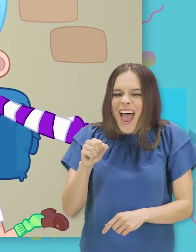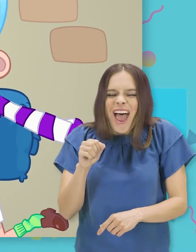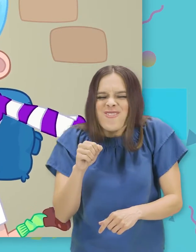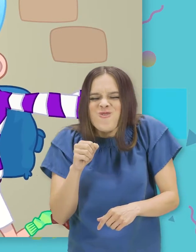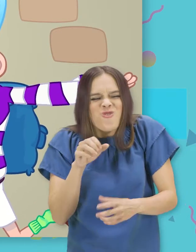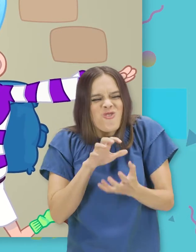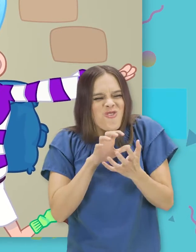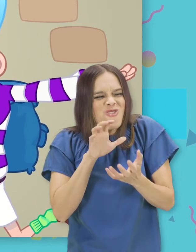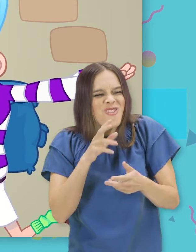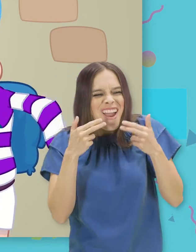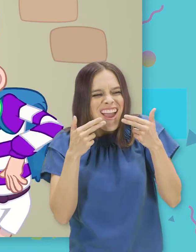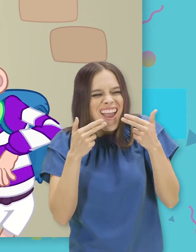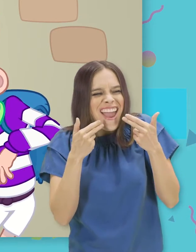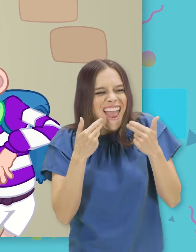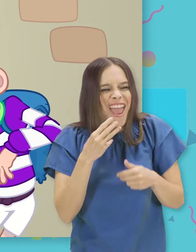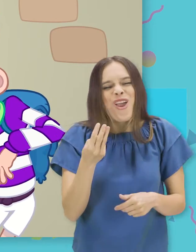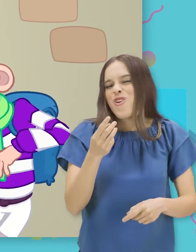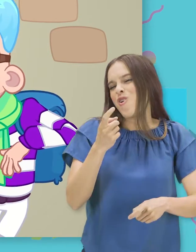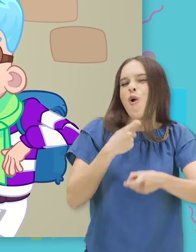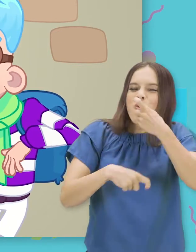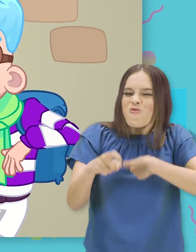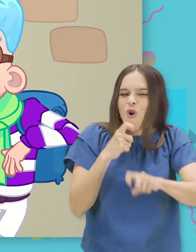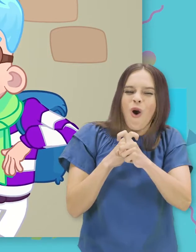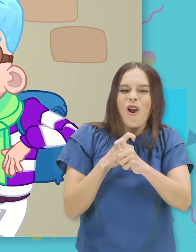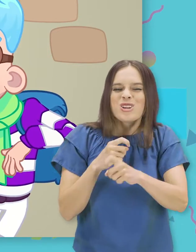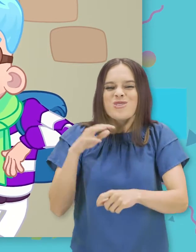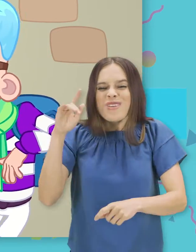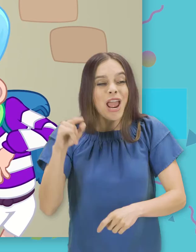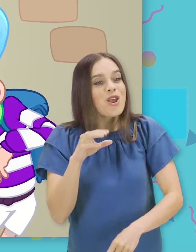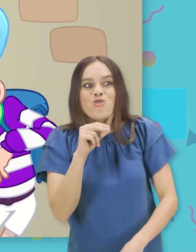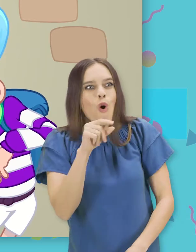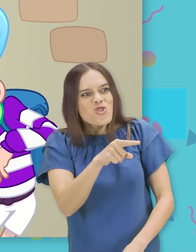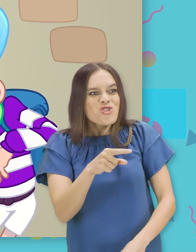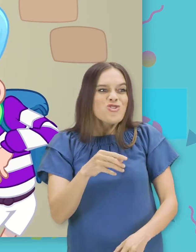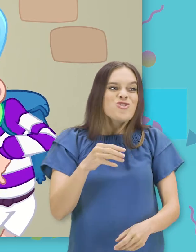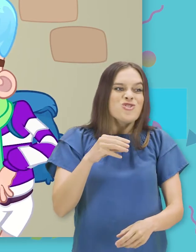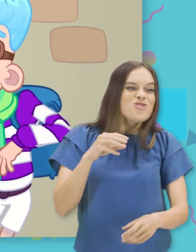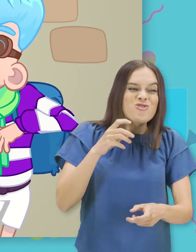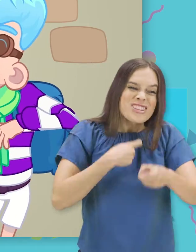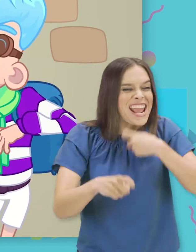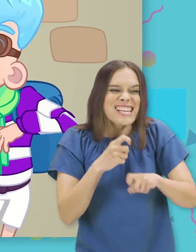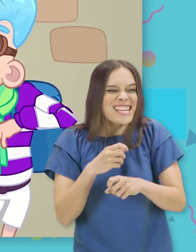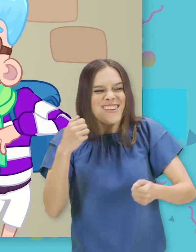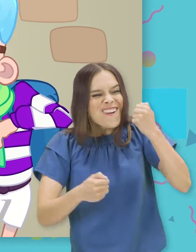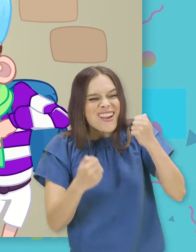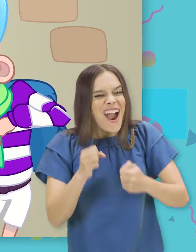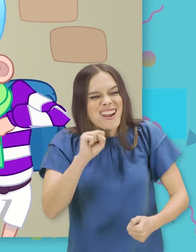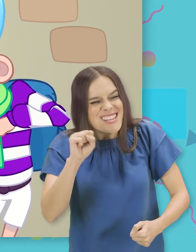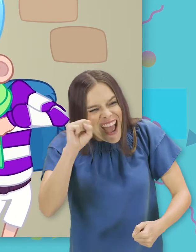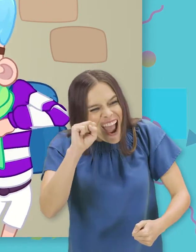Yawn. No, you morph into a car, Stein.